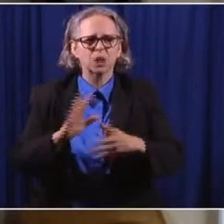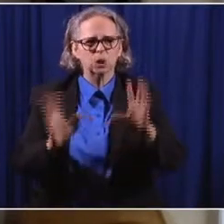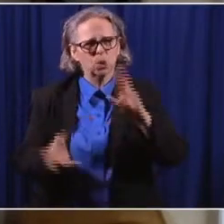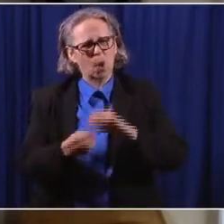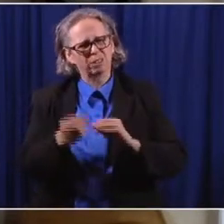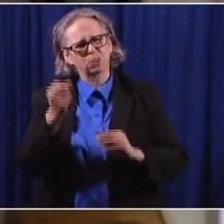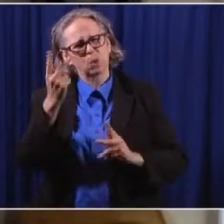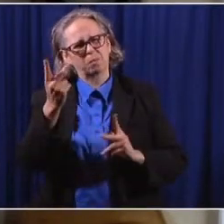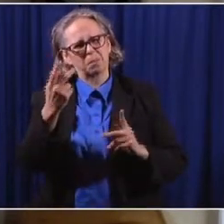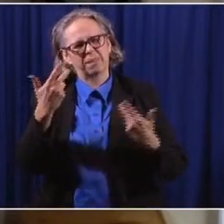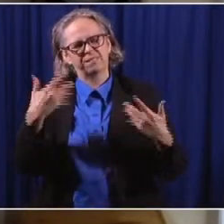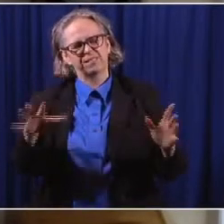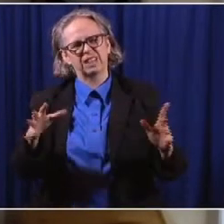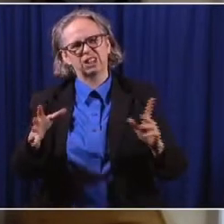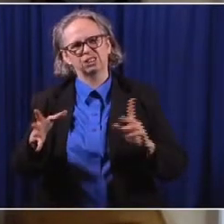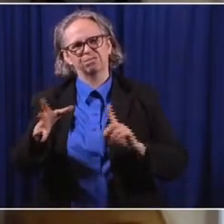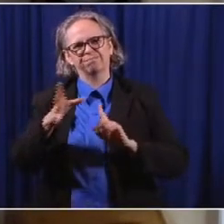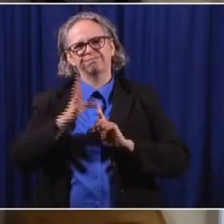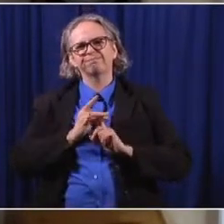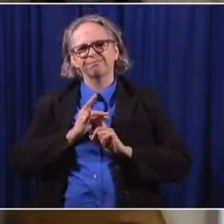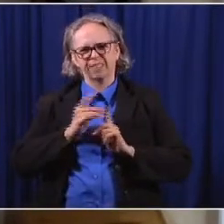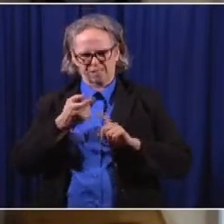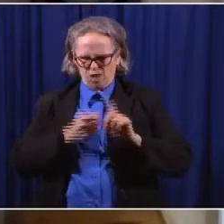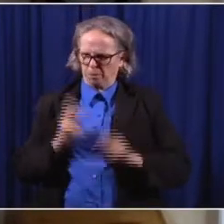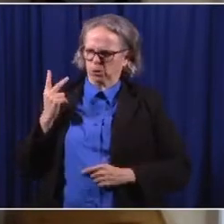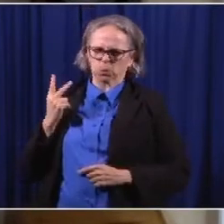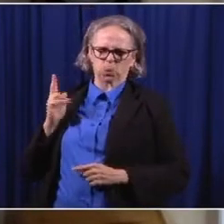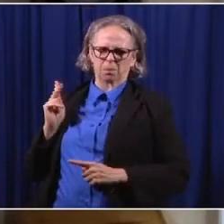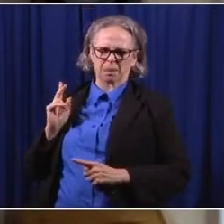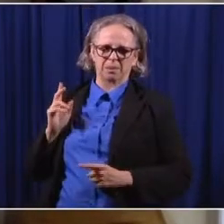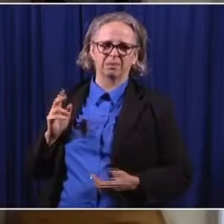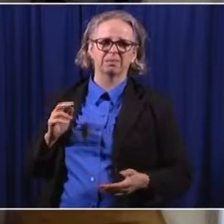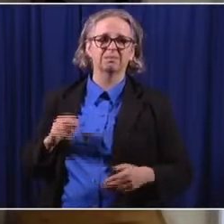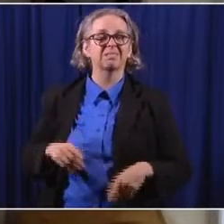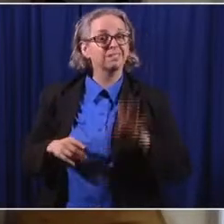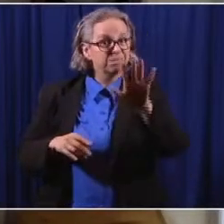positive. Only one of the people had was